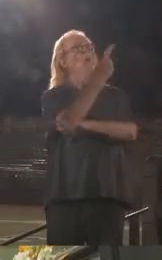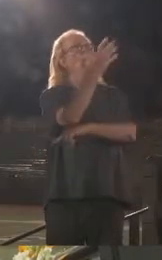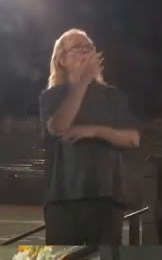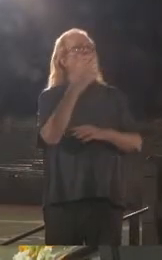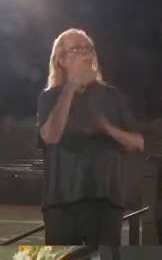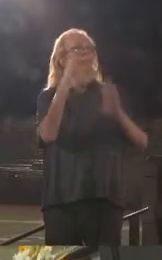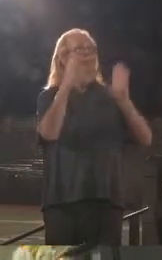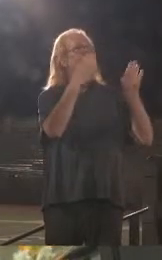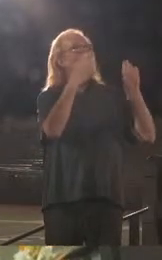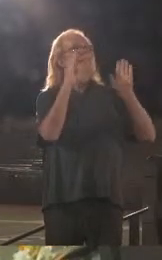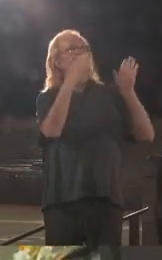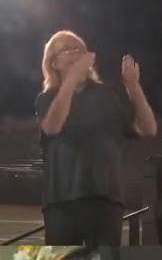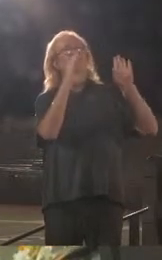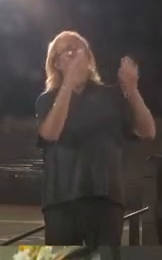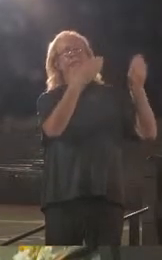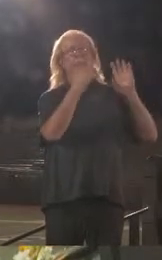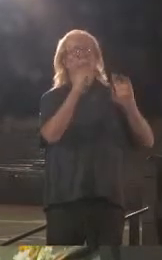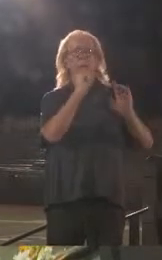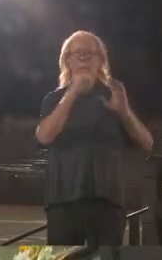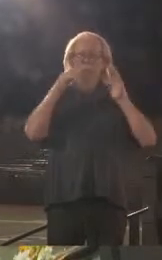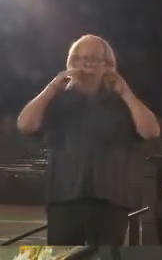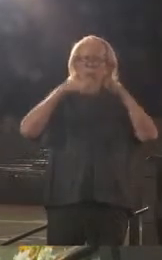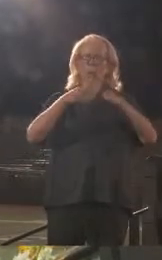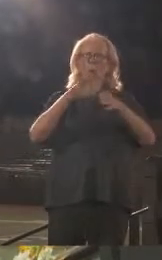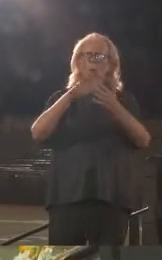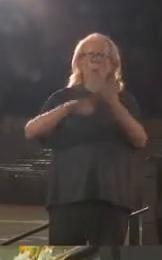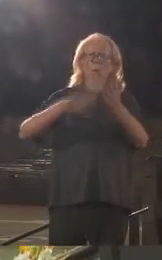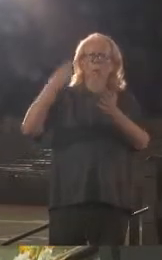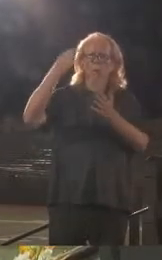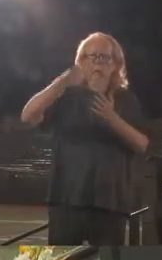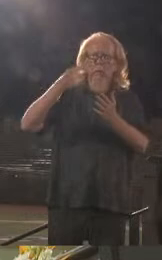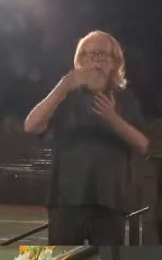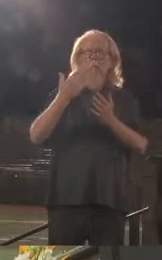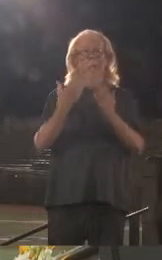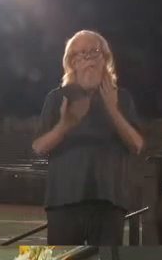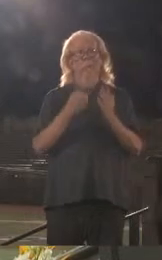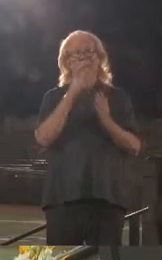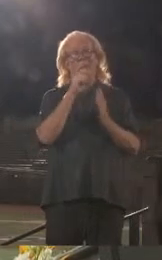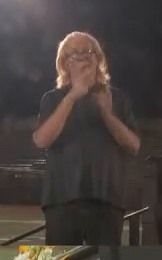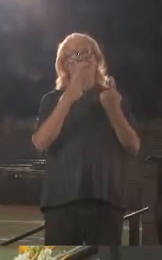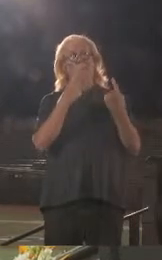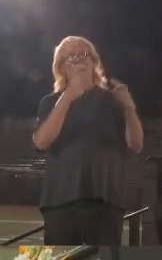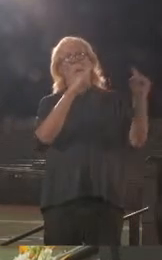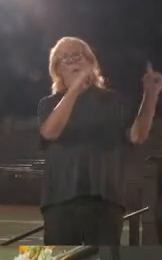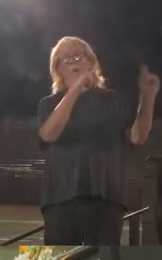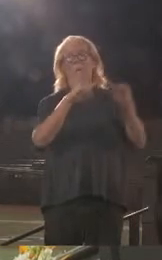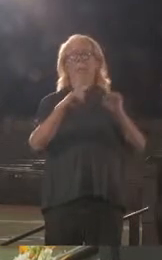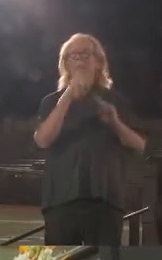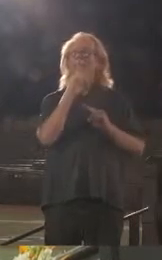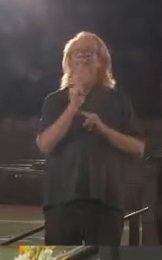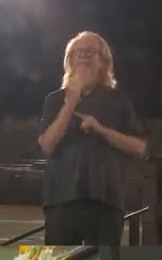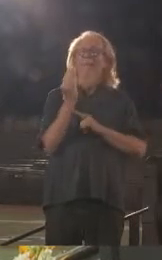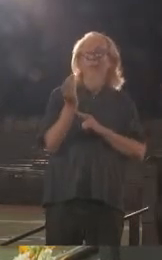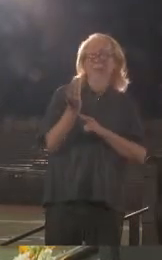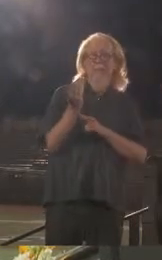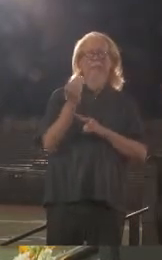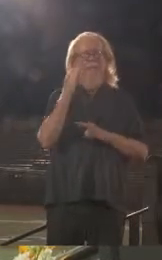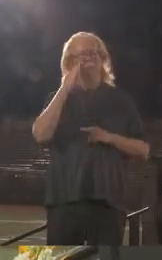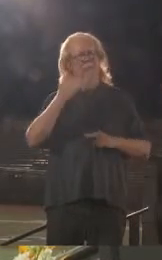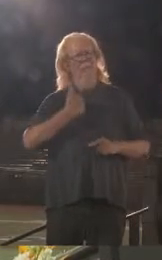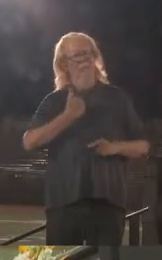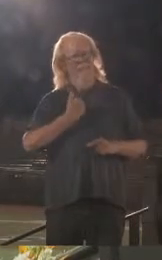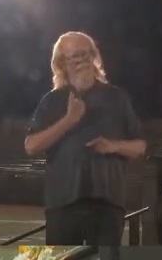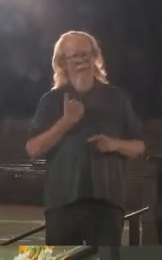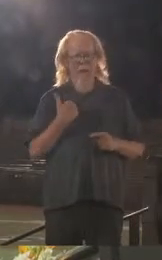other areas other than the principal reason why you started, you may not do very well. But even at age 14, I knew myself, and I